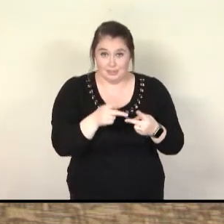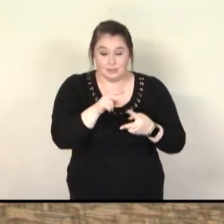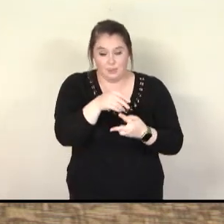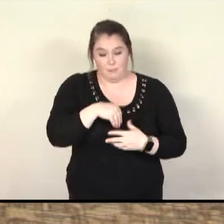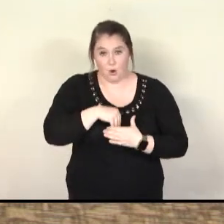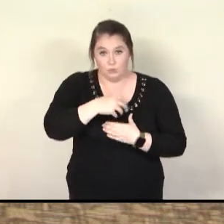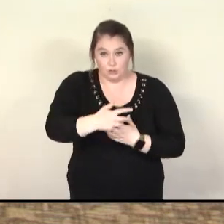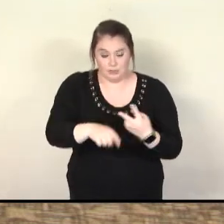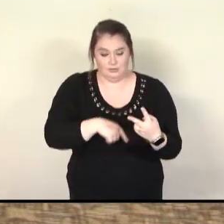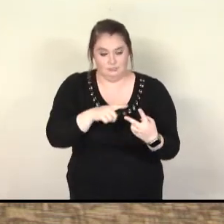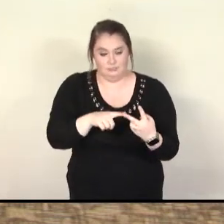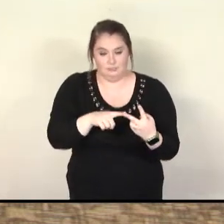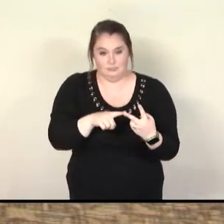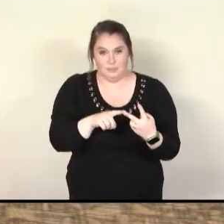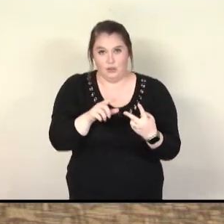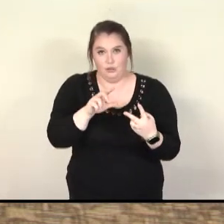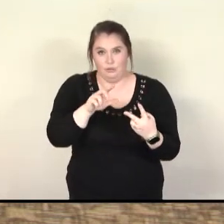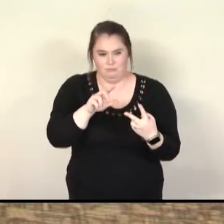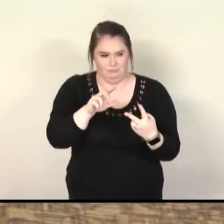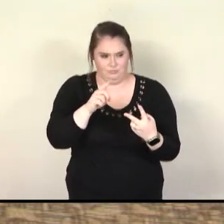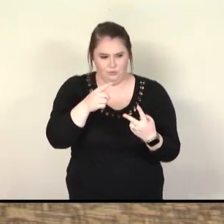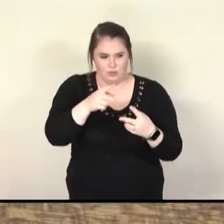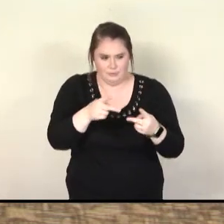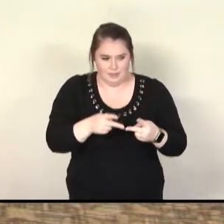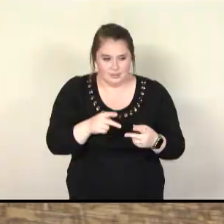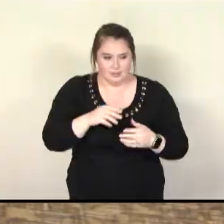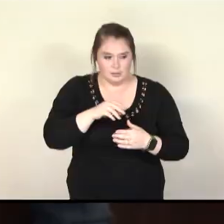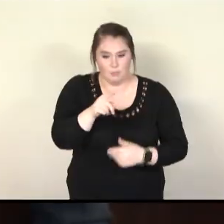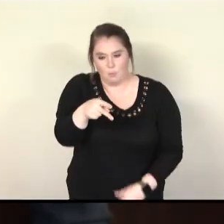prose. Congratulations.